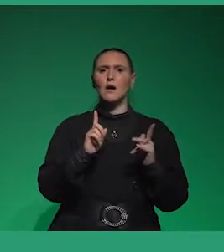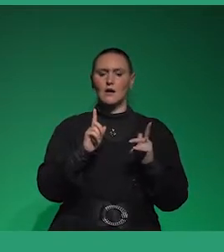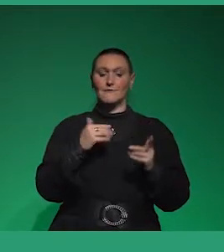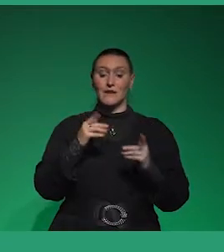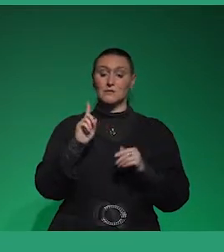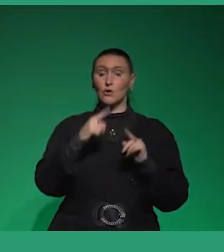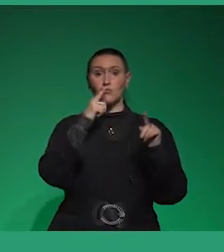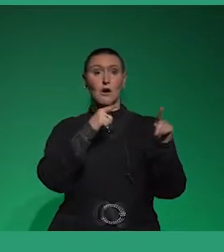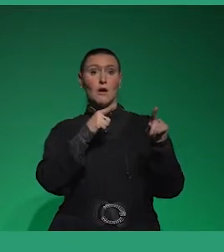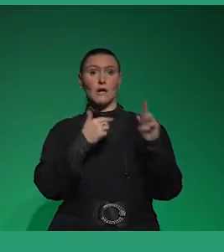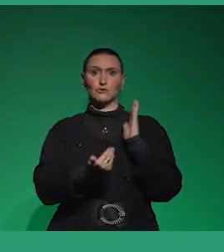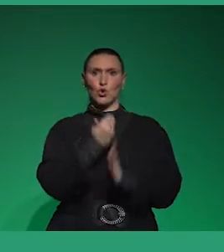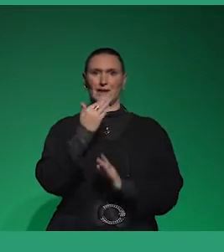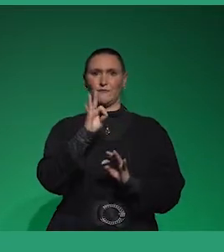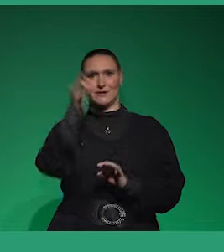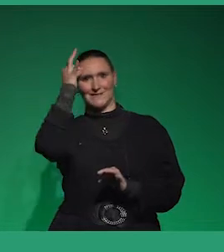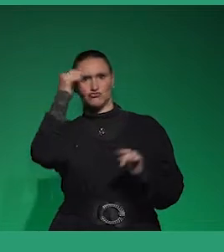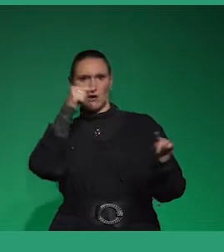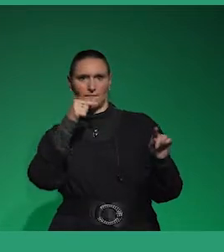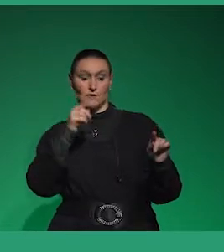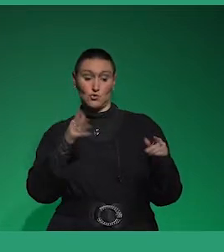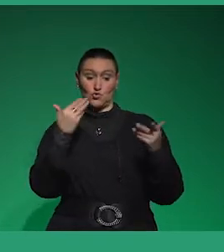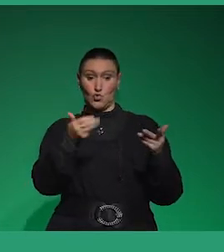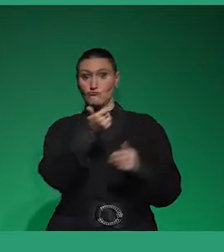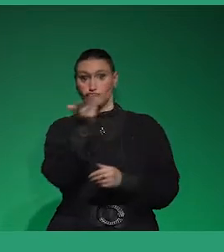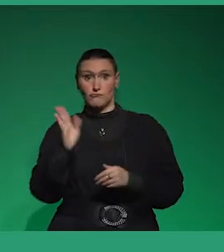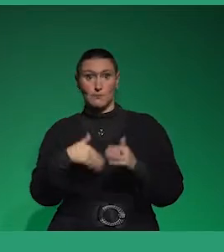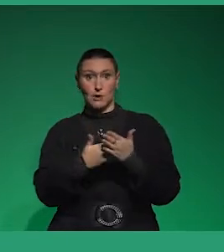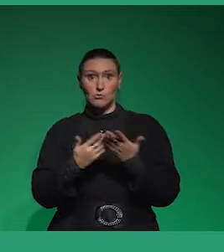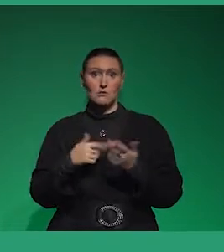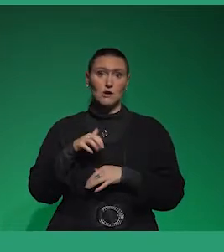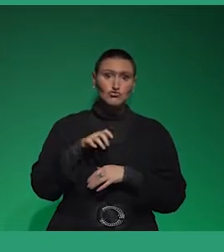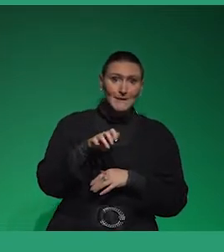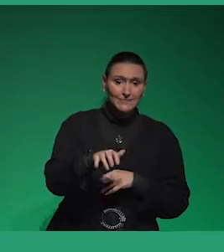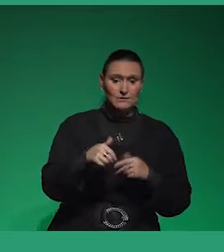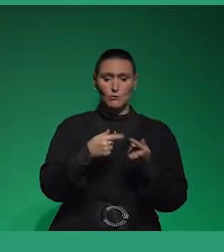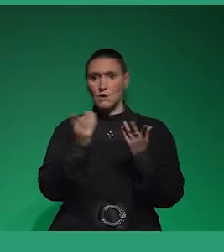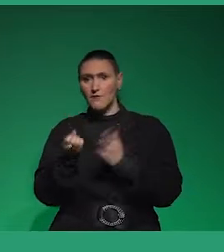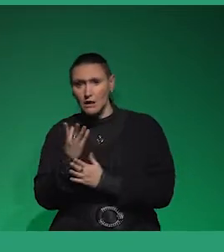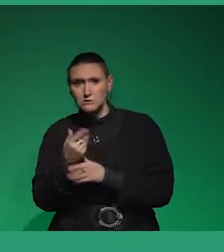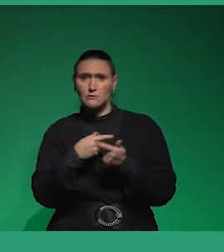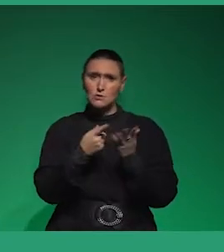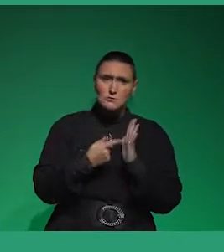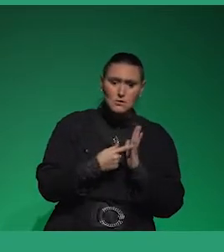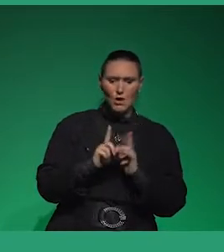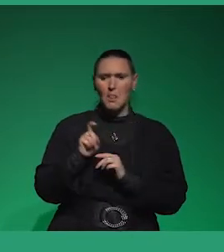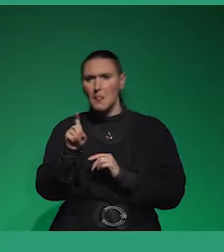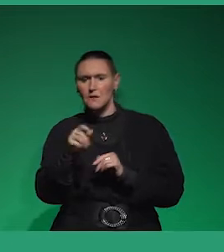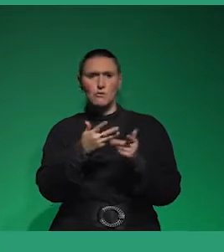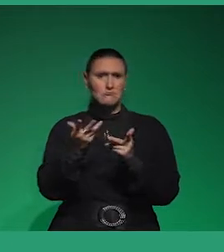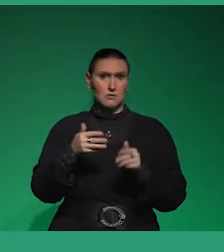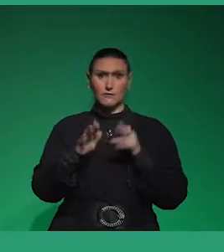to science, and you see some examples here, some spiders, some plants, centipedes, and so on that